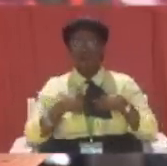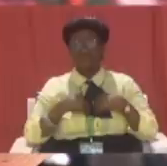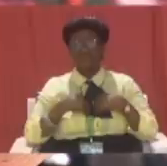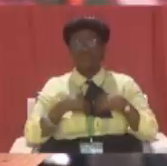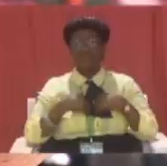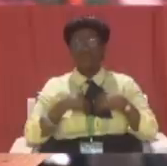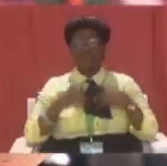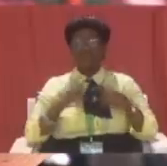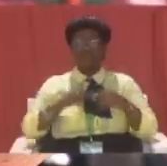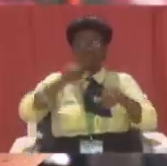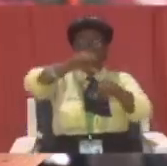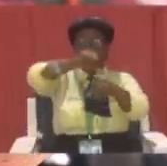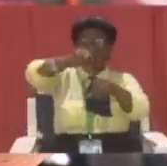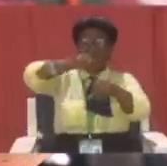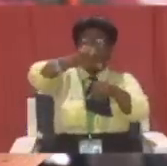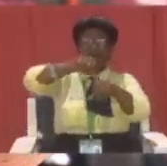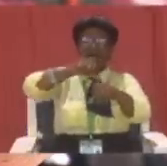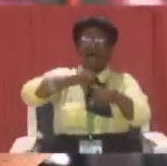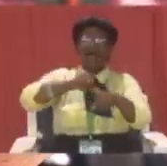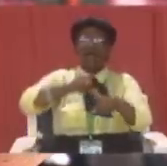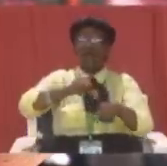to anoint our children,